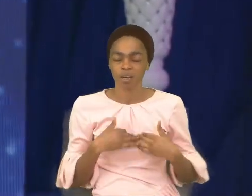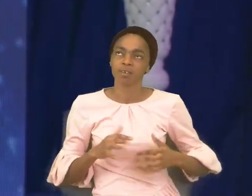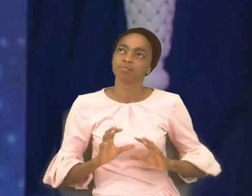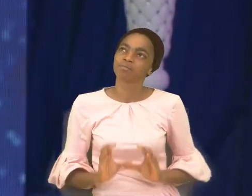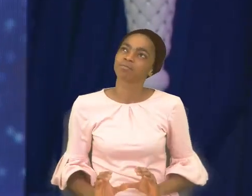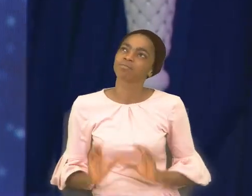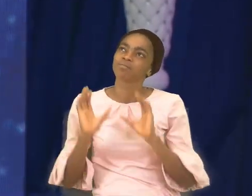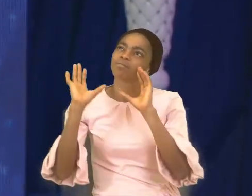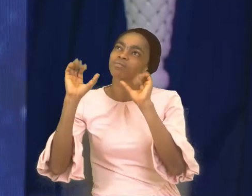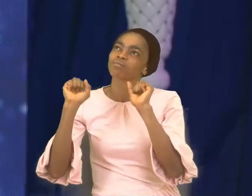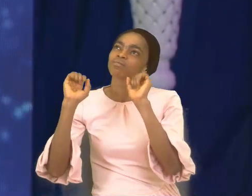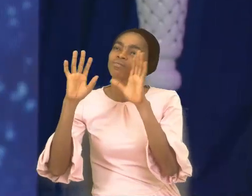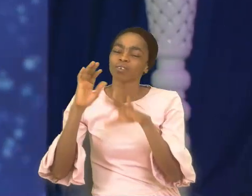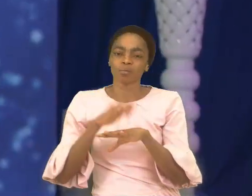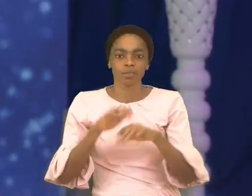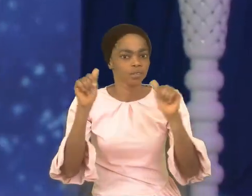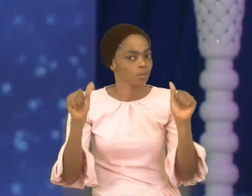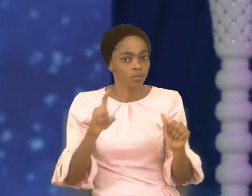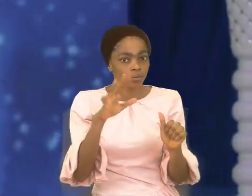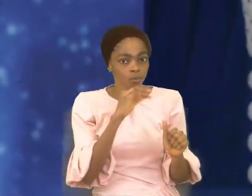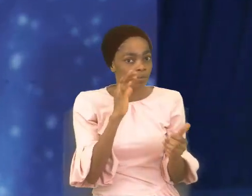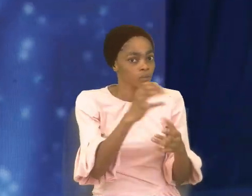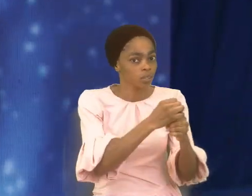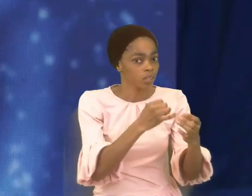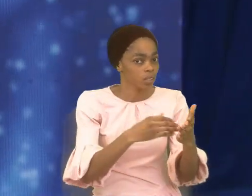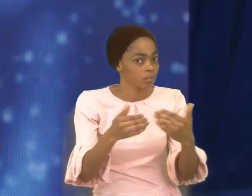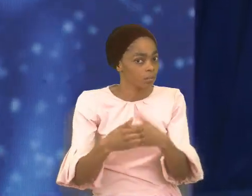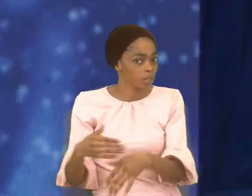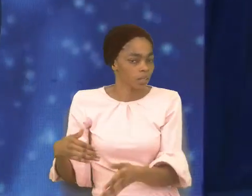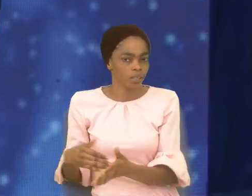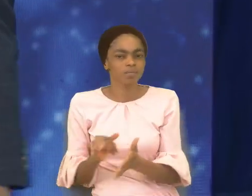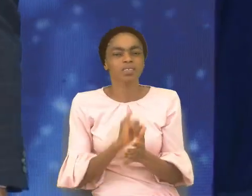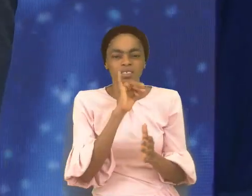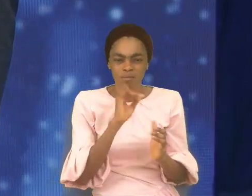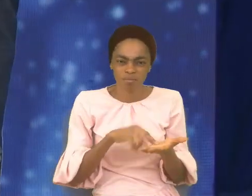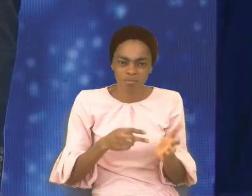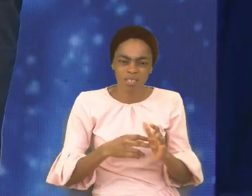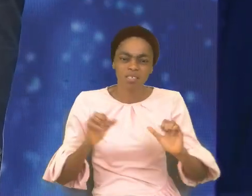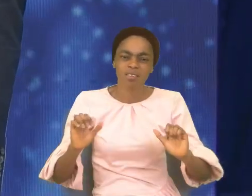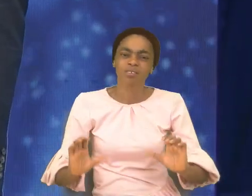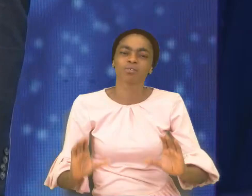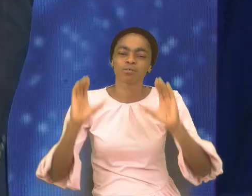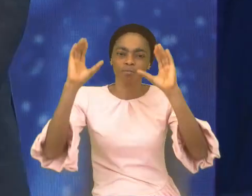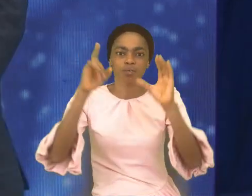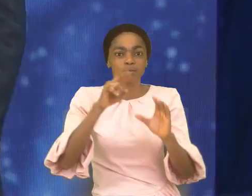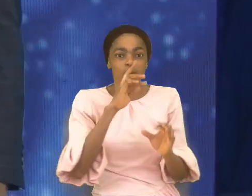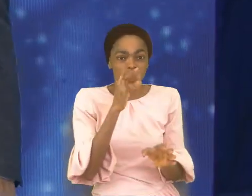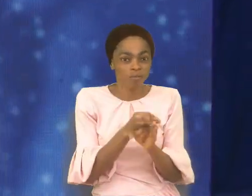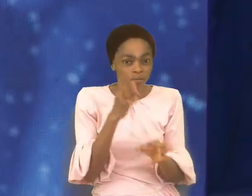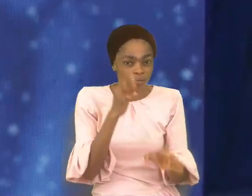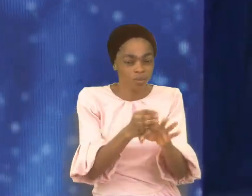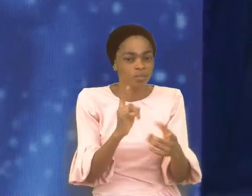anymore. That's consecration. And you are faithful to the commitment you have made unto the Lord.